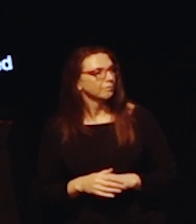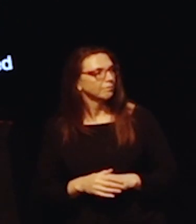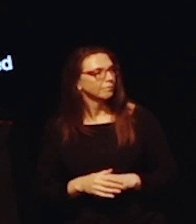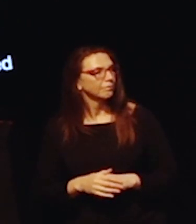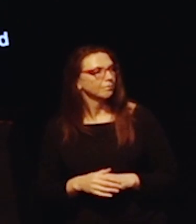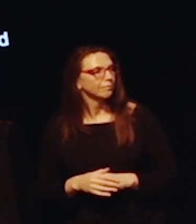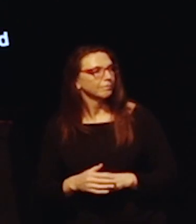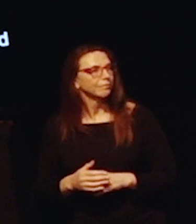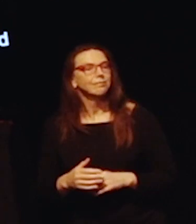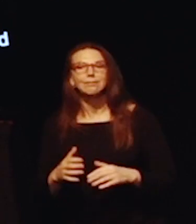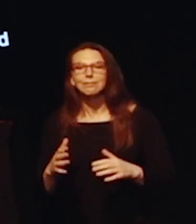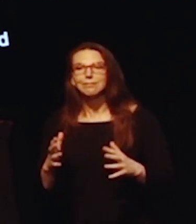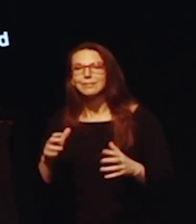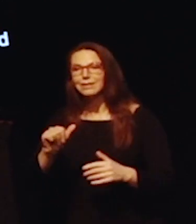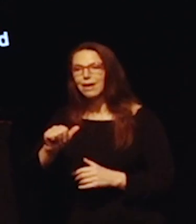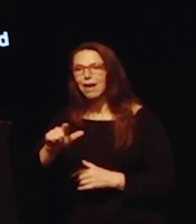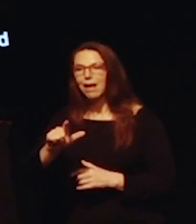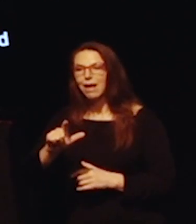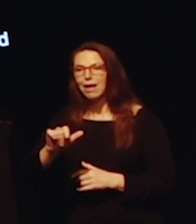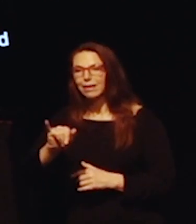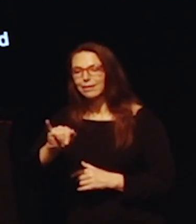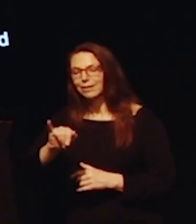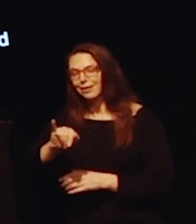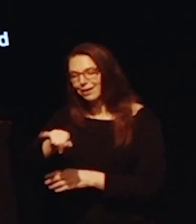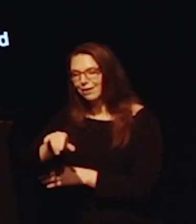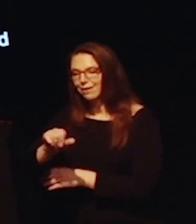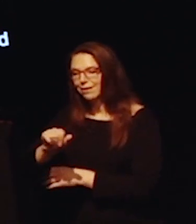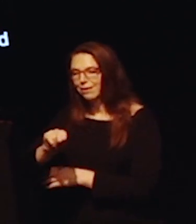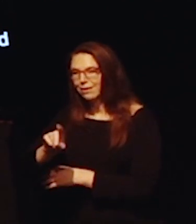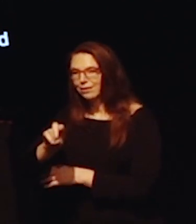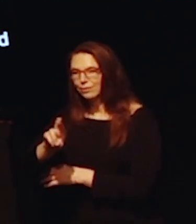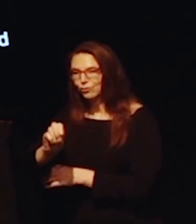That's done by Alejandra Ospina.